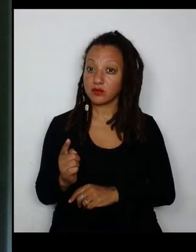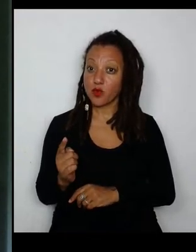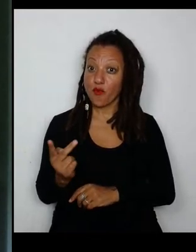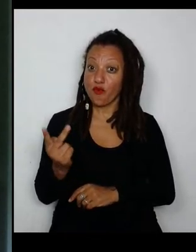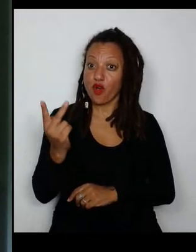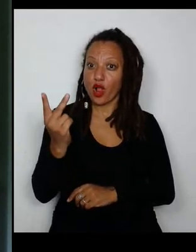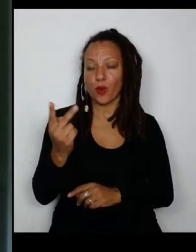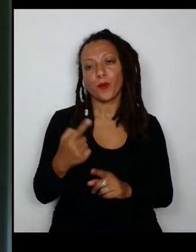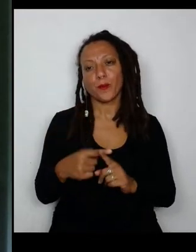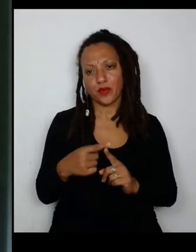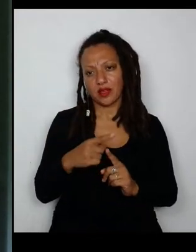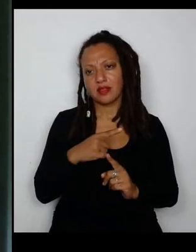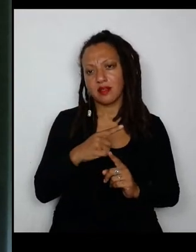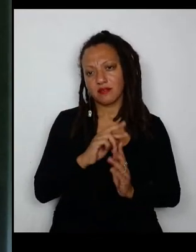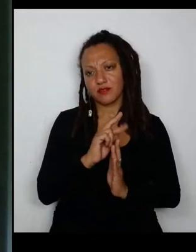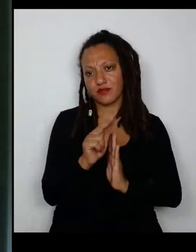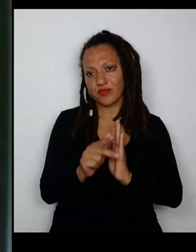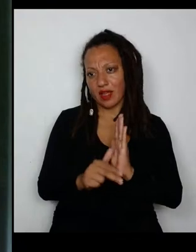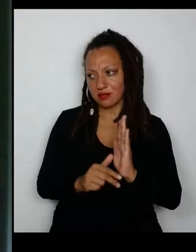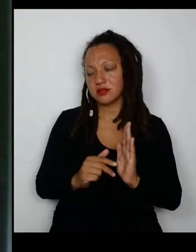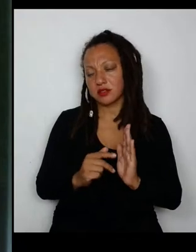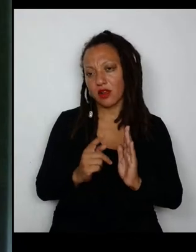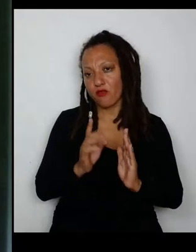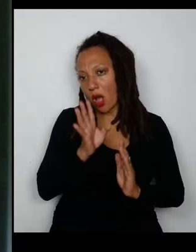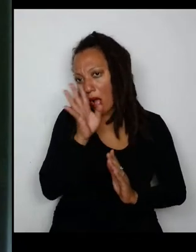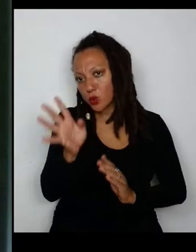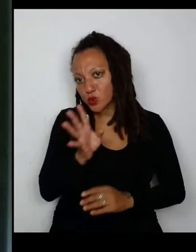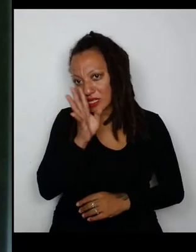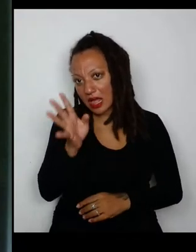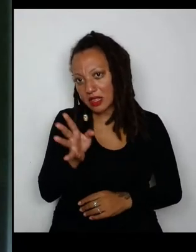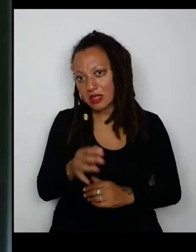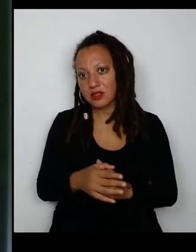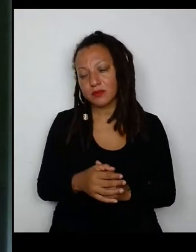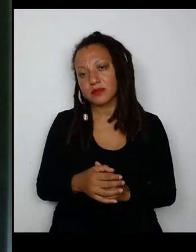this the widening of the discussion